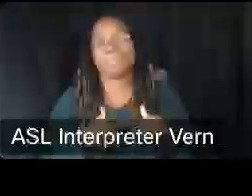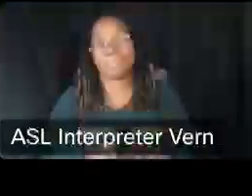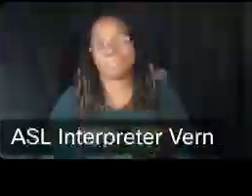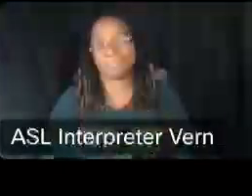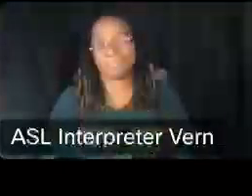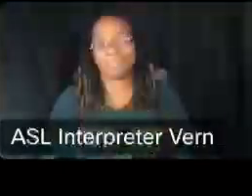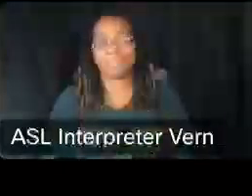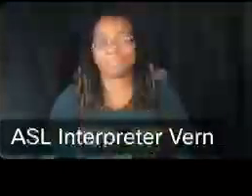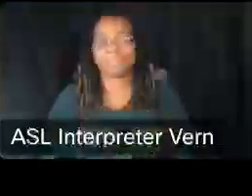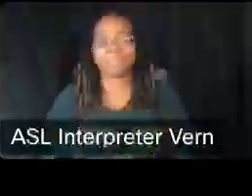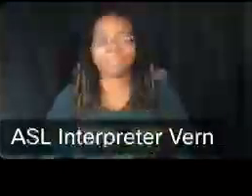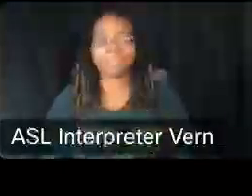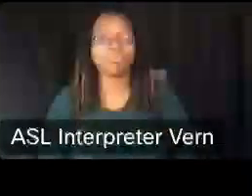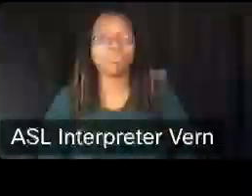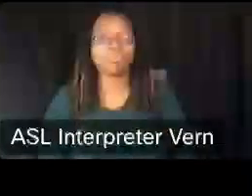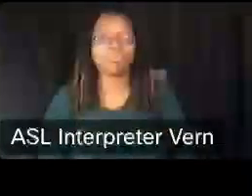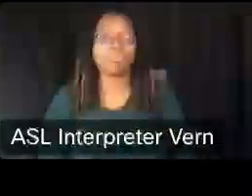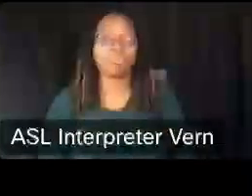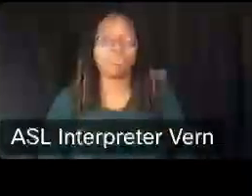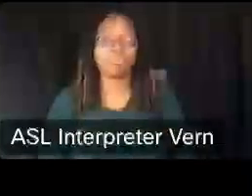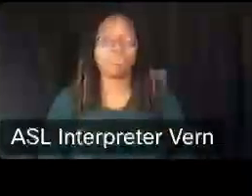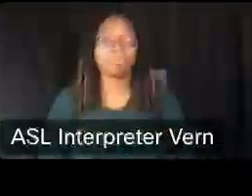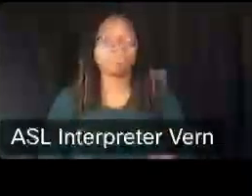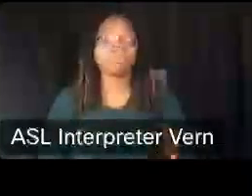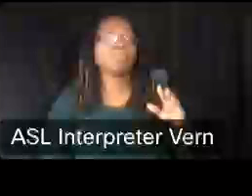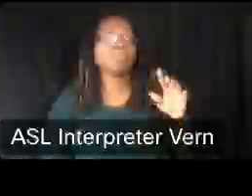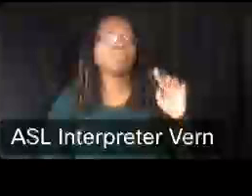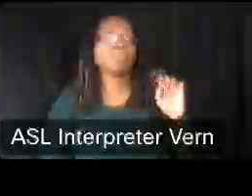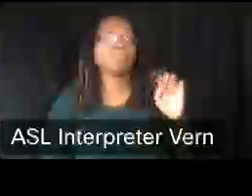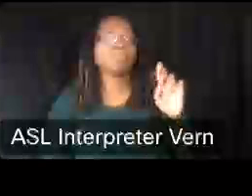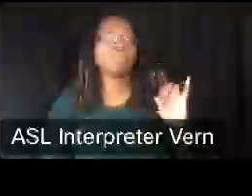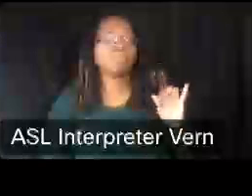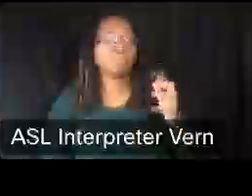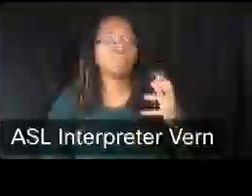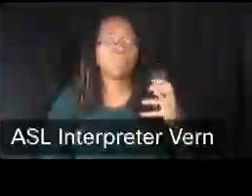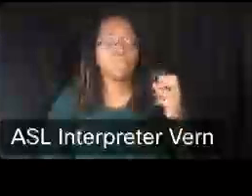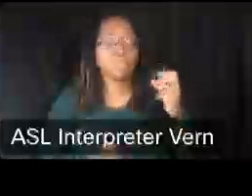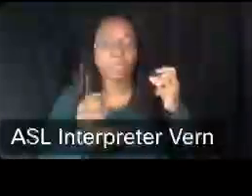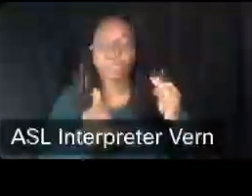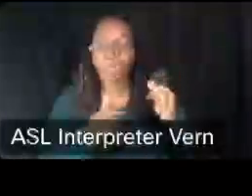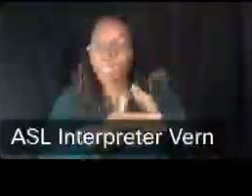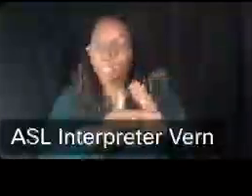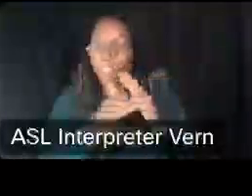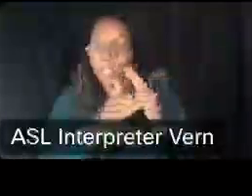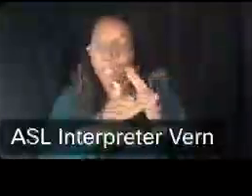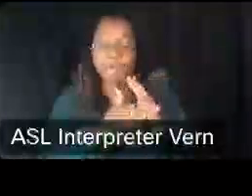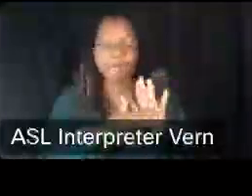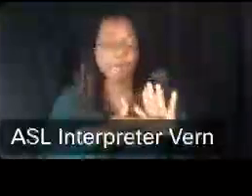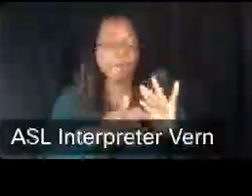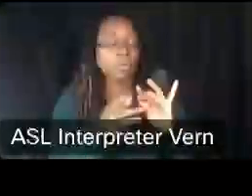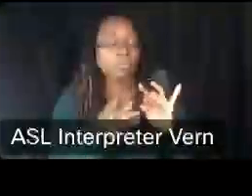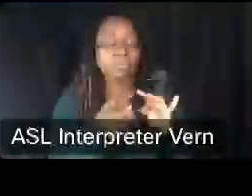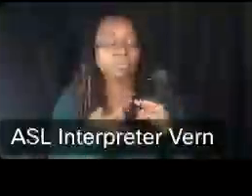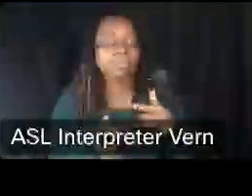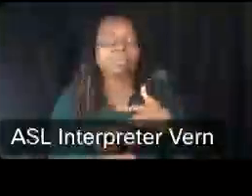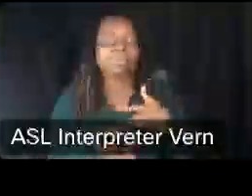I just want to quickly share something that really resonated with what you said, Kathy, where you Sure. commented